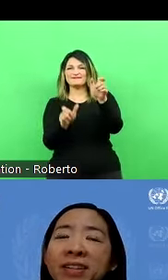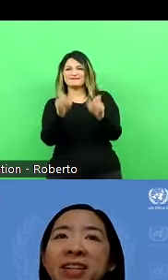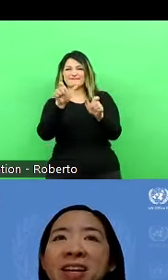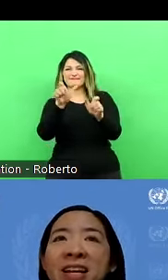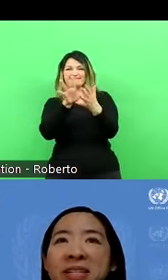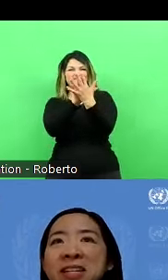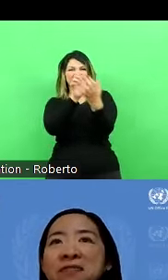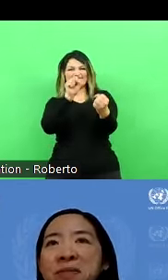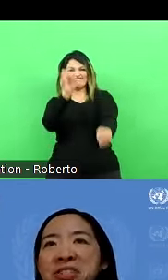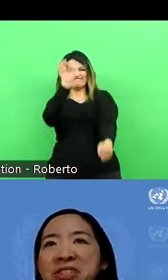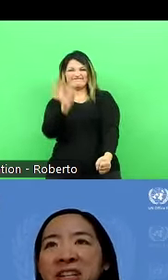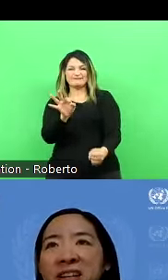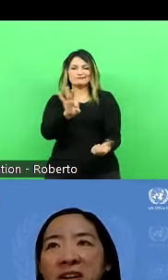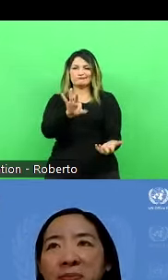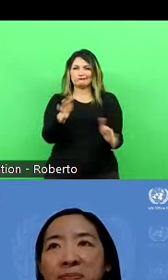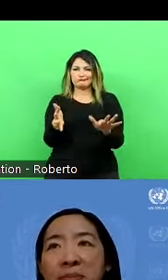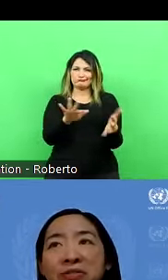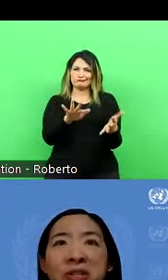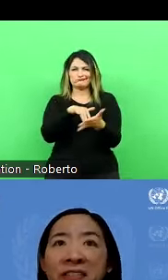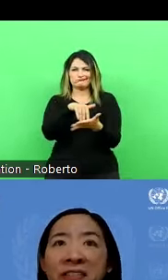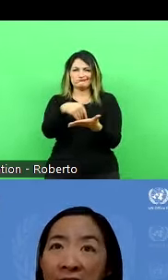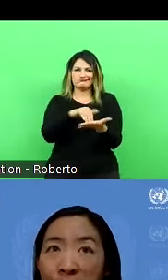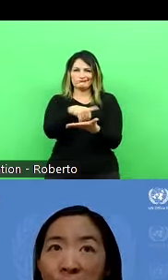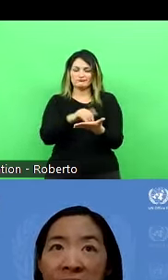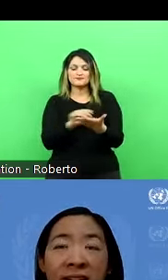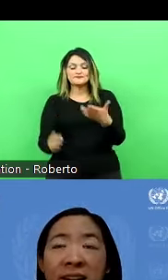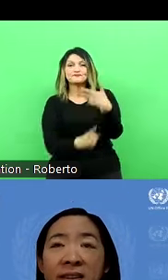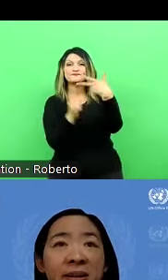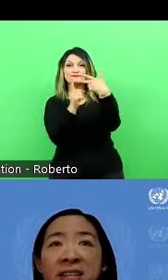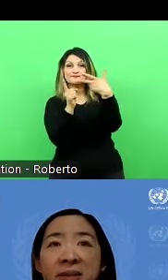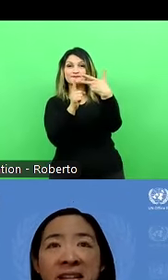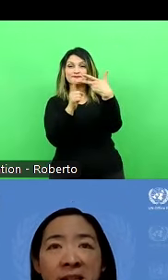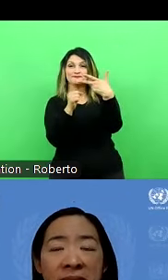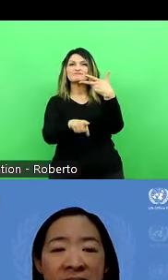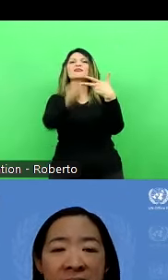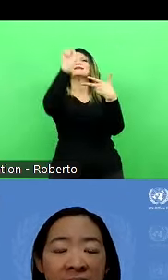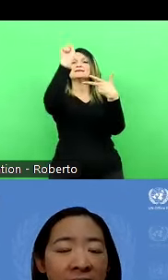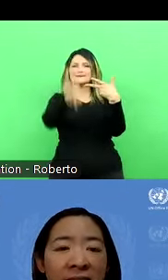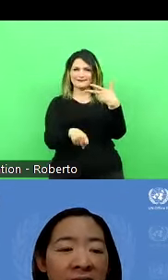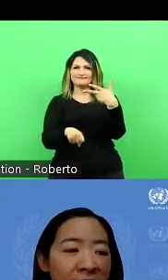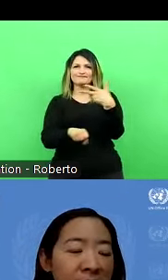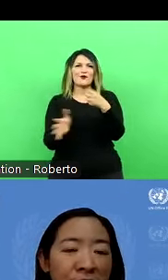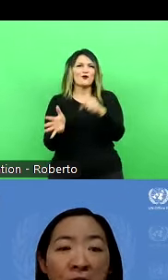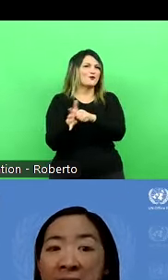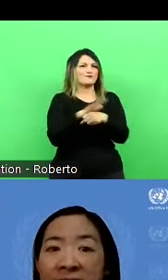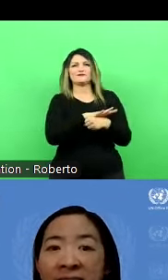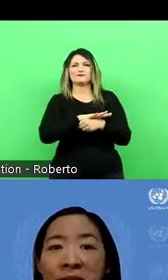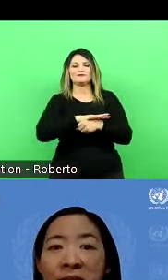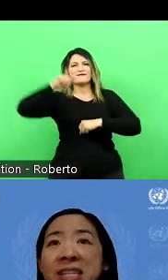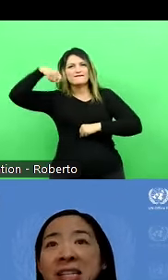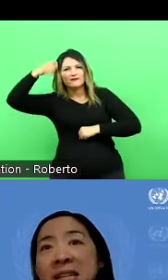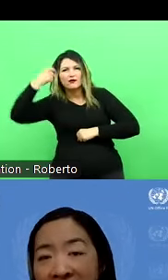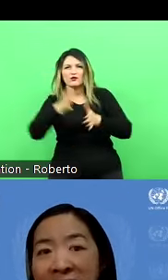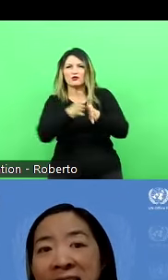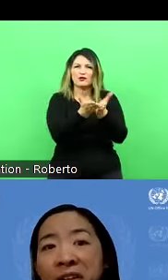1. Limited information materials are available and in limited accessibility format. So this